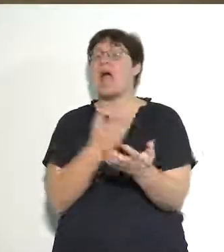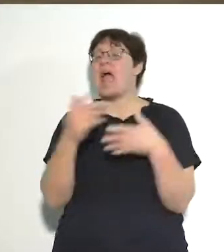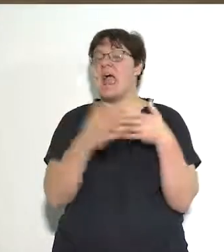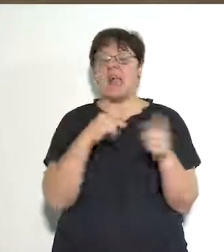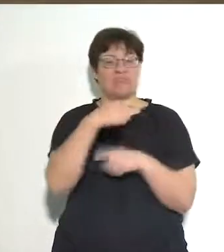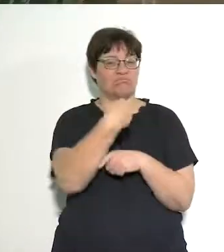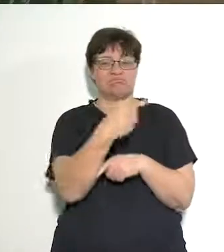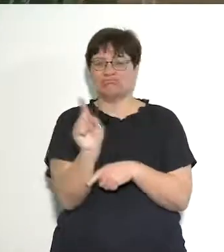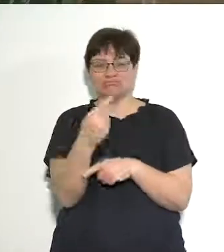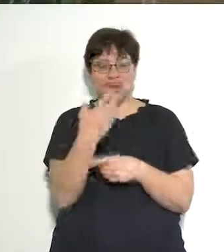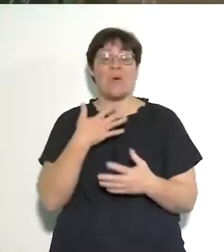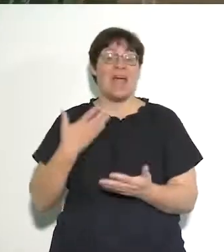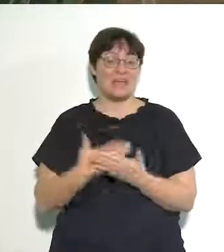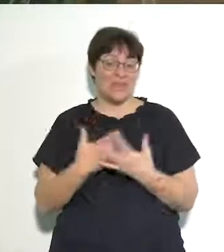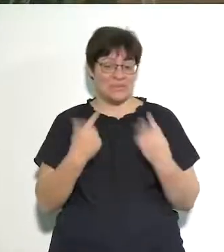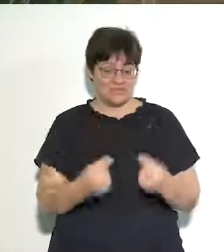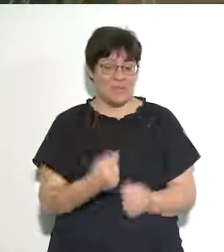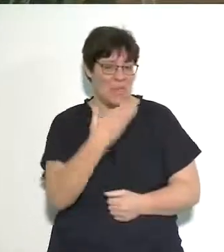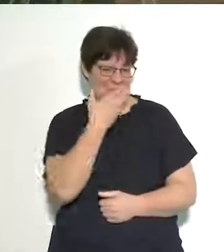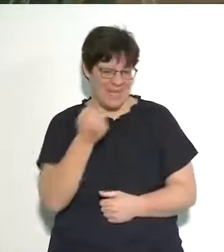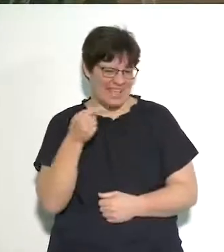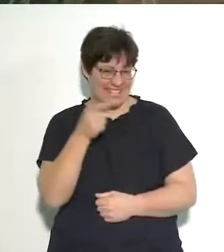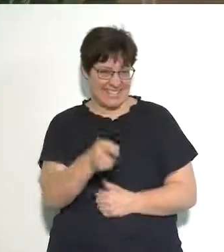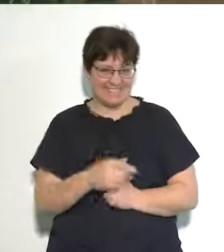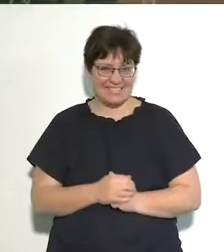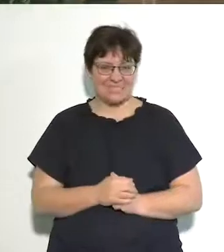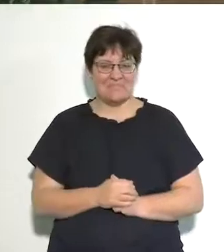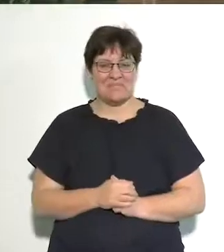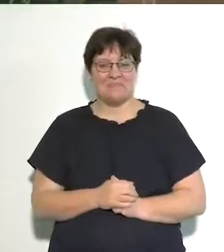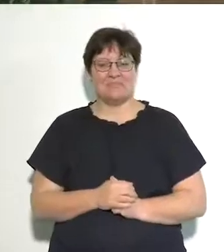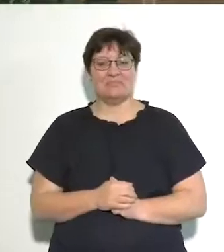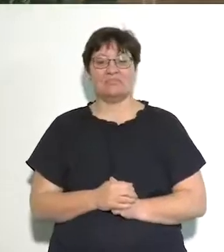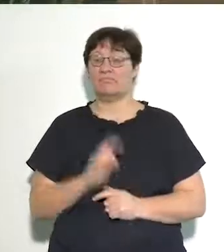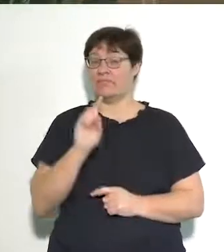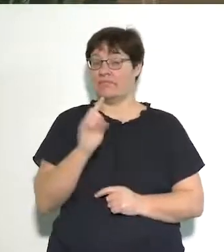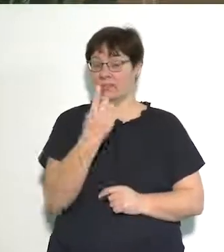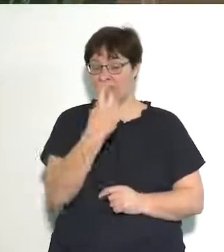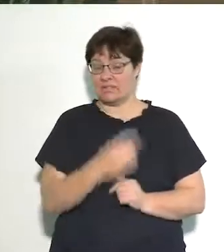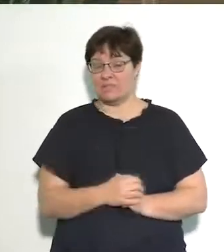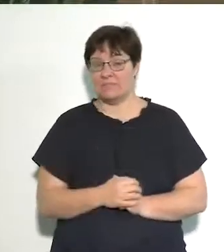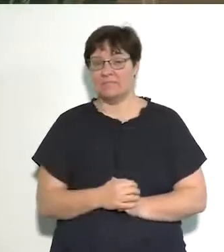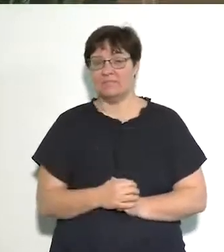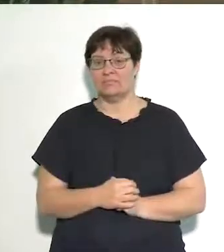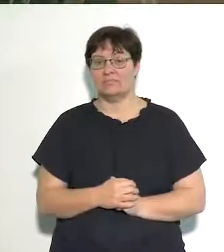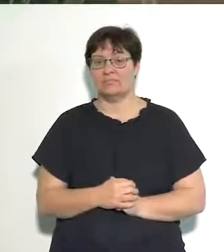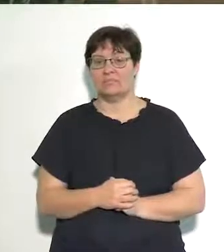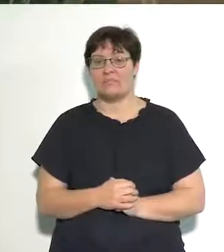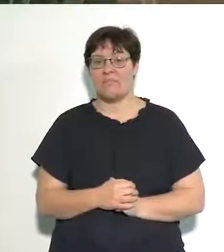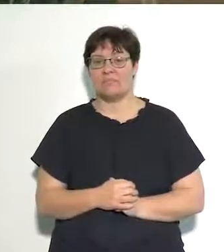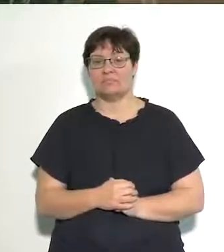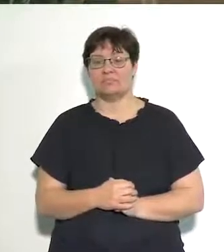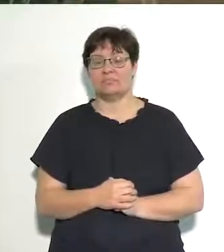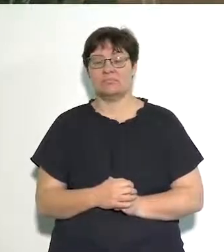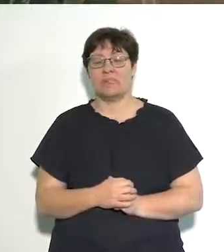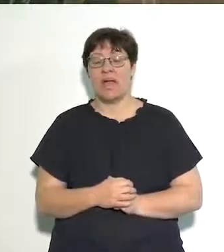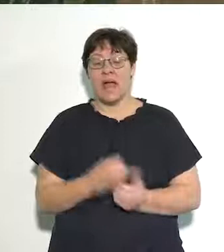swivel in any direction that we please. That one's the best for this activity. First thing you're going to do is you are going to